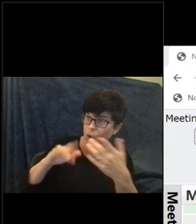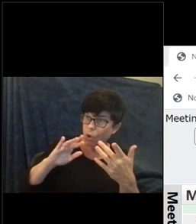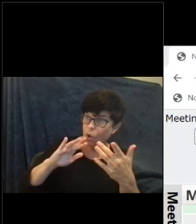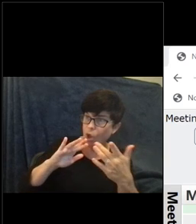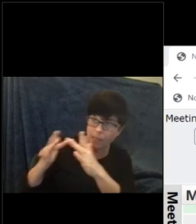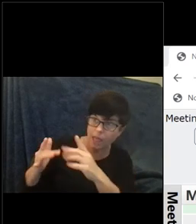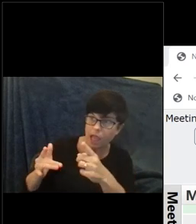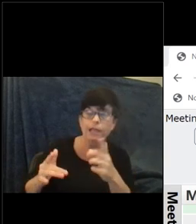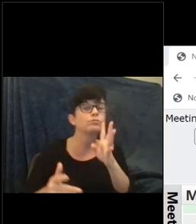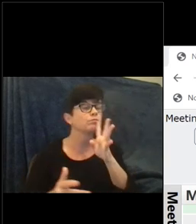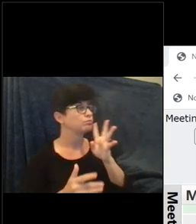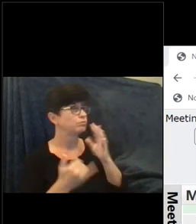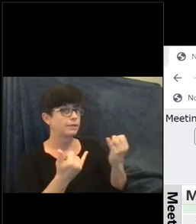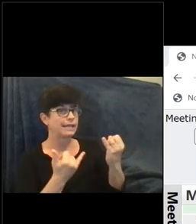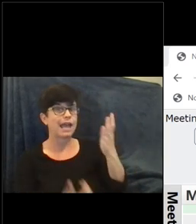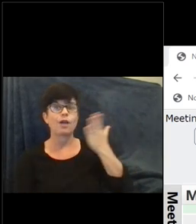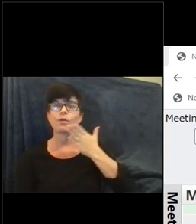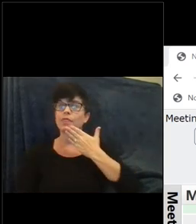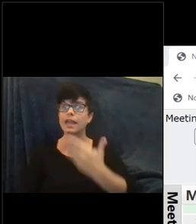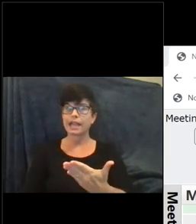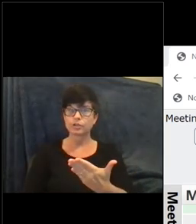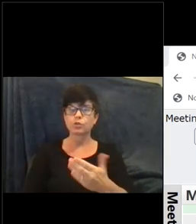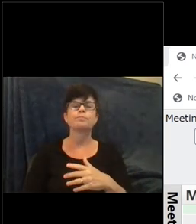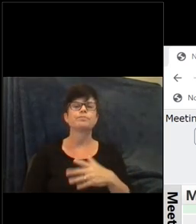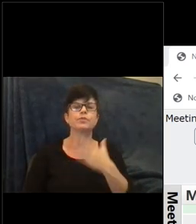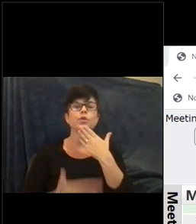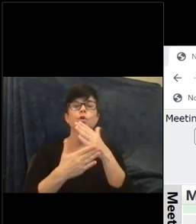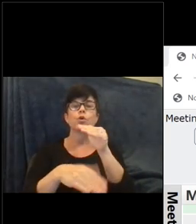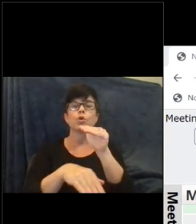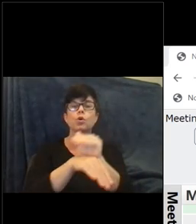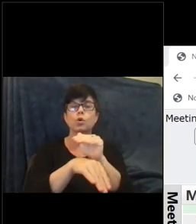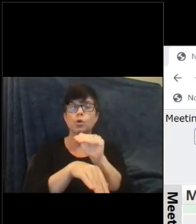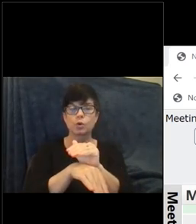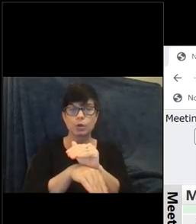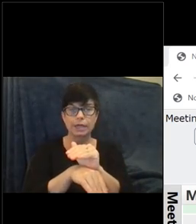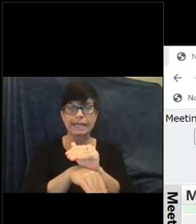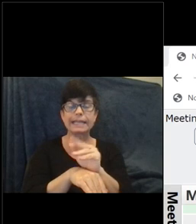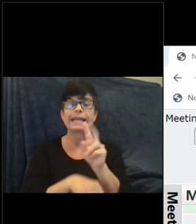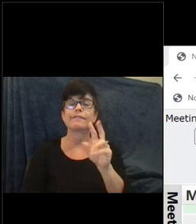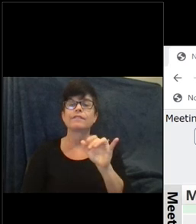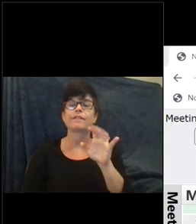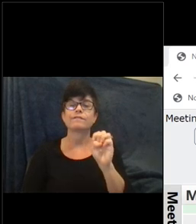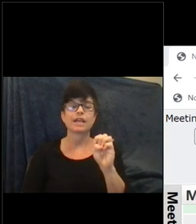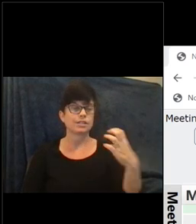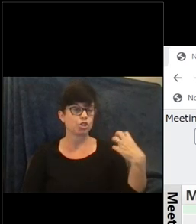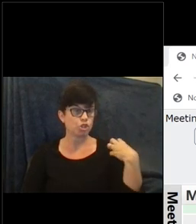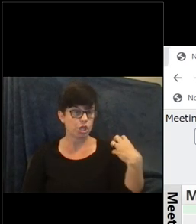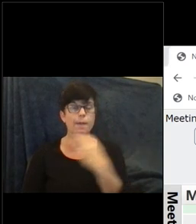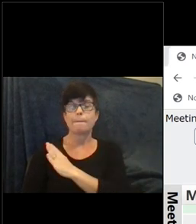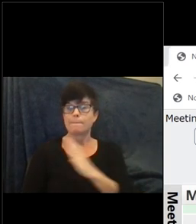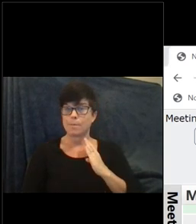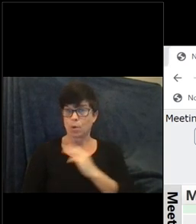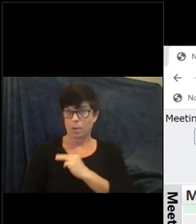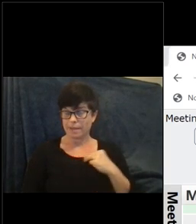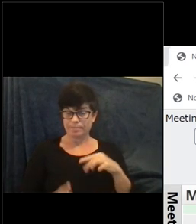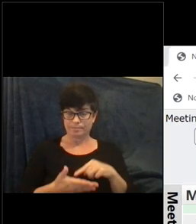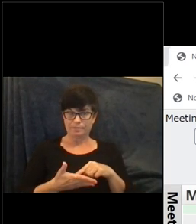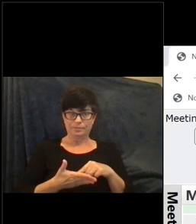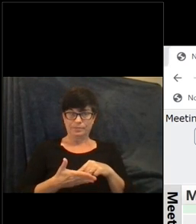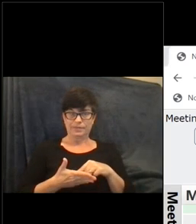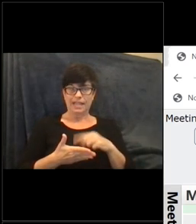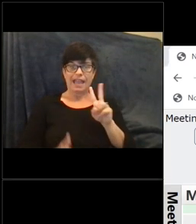speak, please. Thank you. Good evening, Mayor, Vice Chair, and board members. I am Camissa Collins, VP